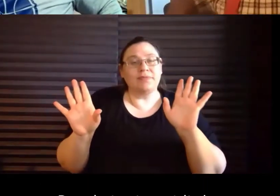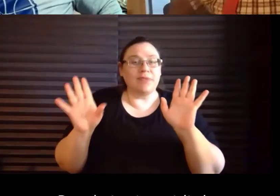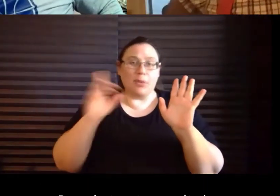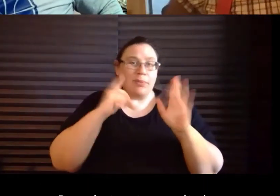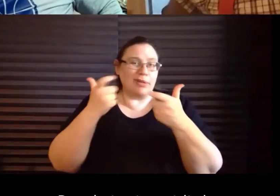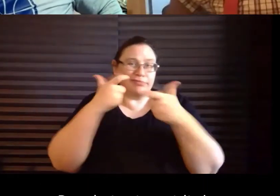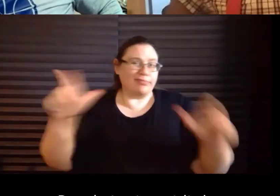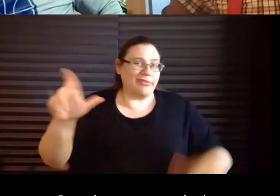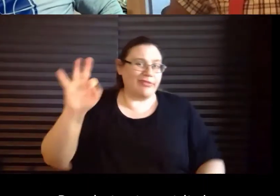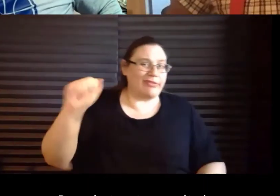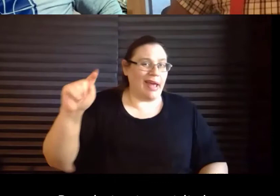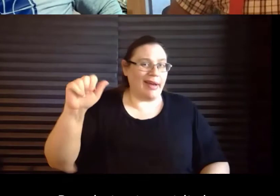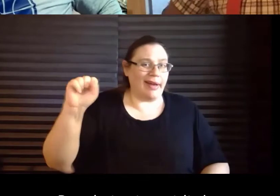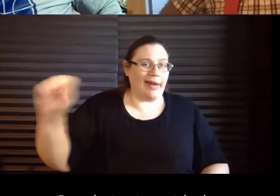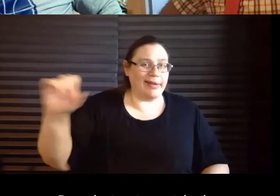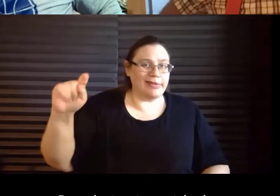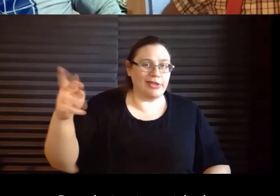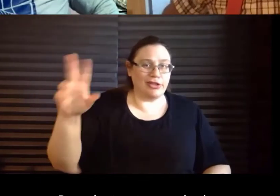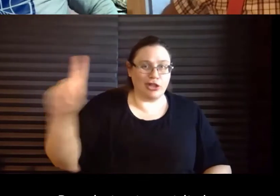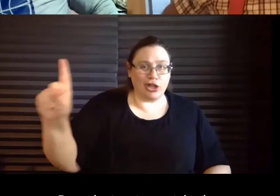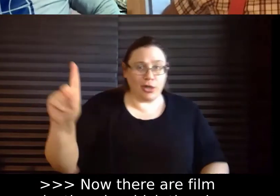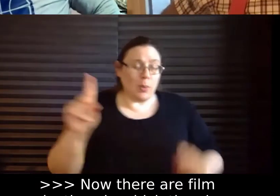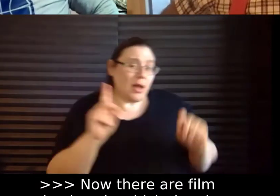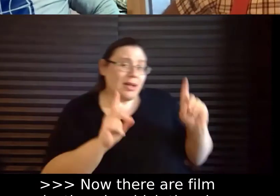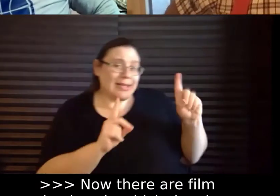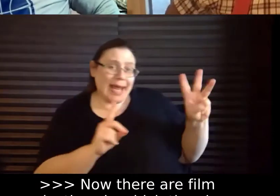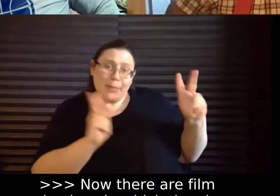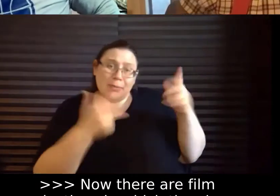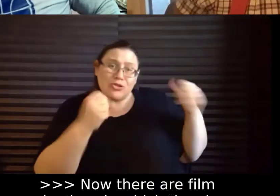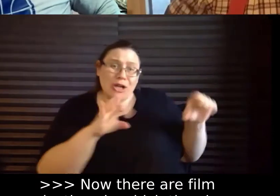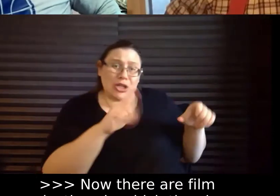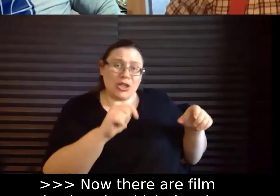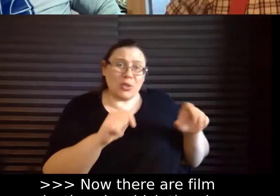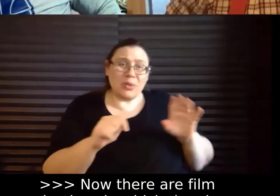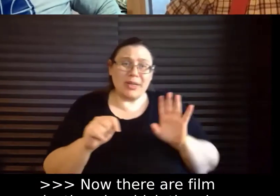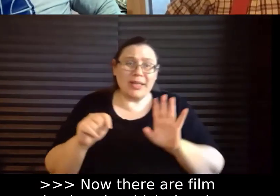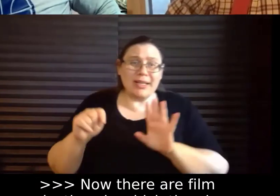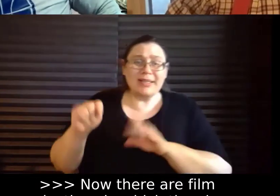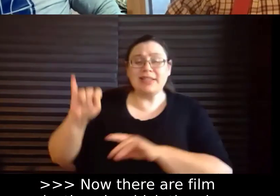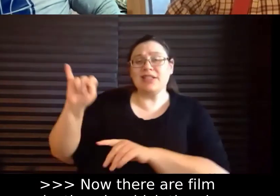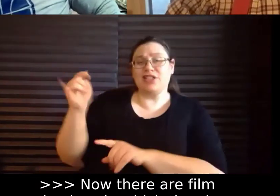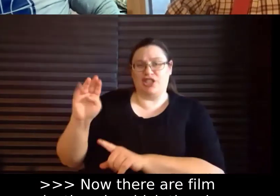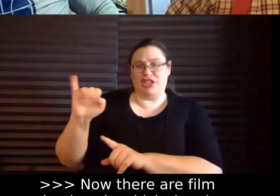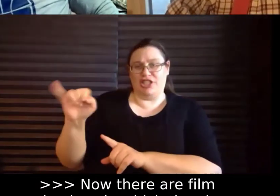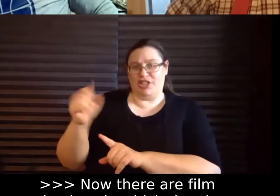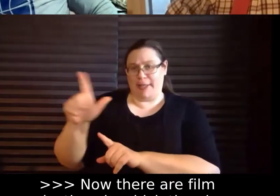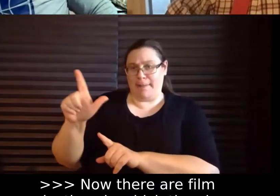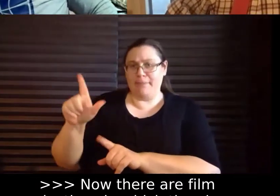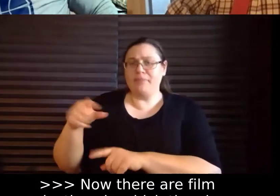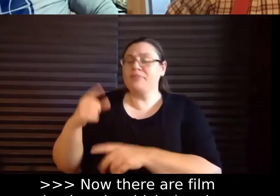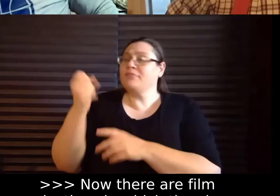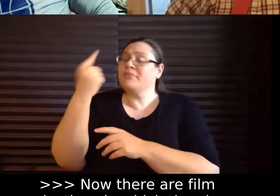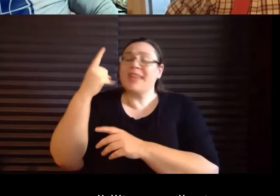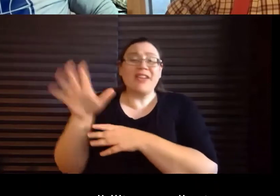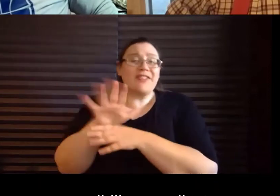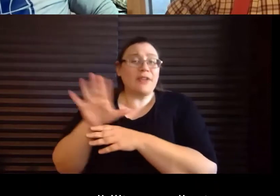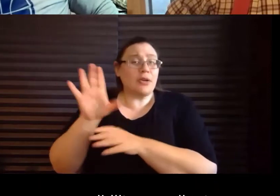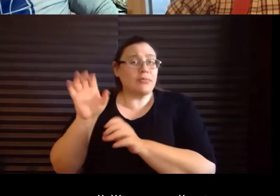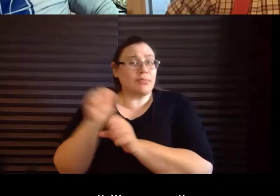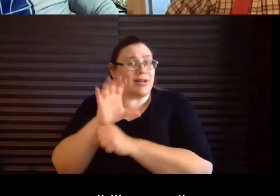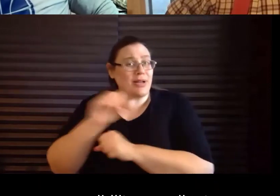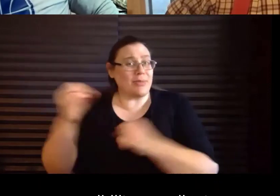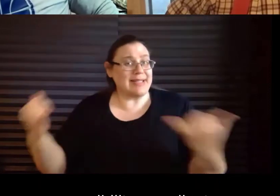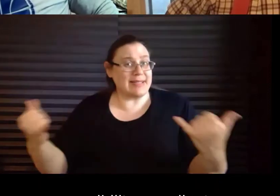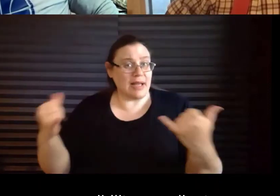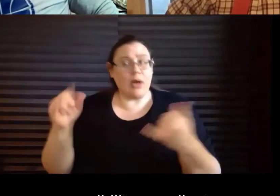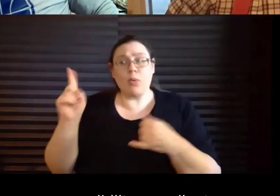But people try to get it done. But look, there are film productions in which they have an